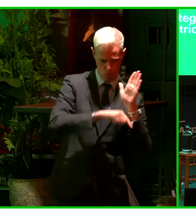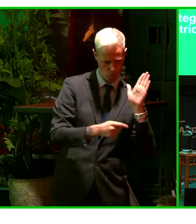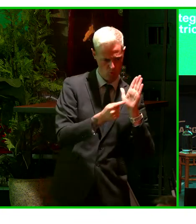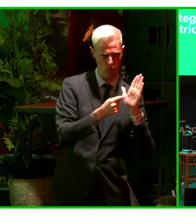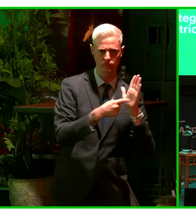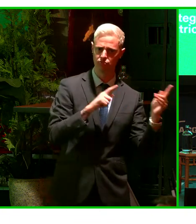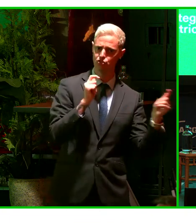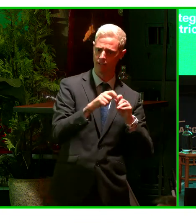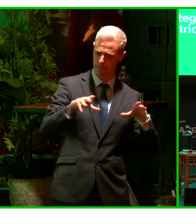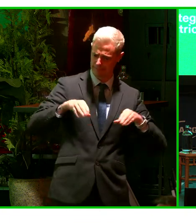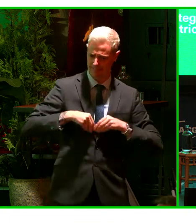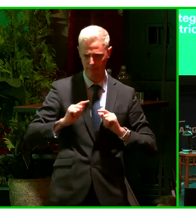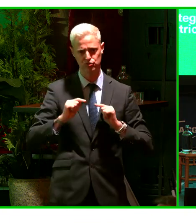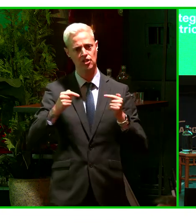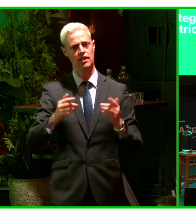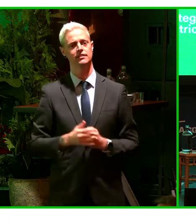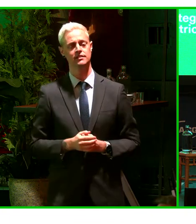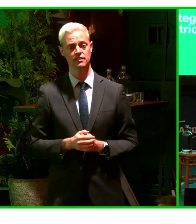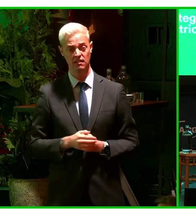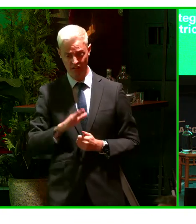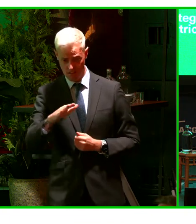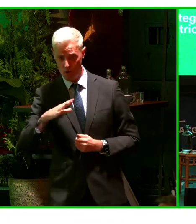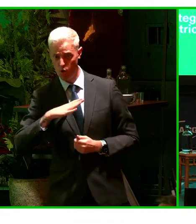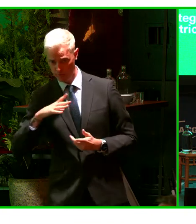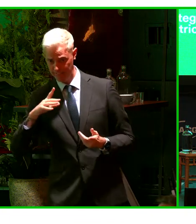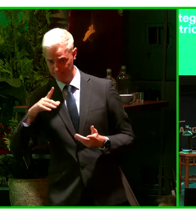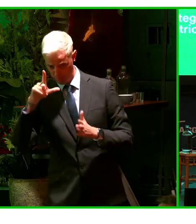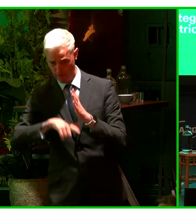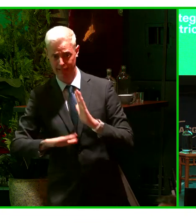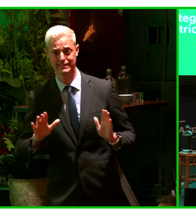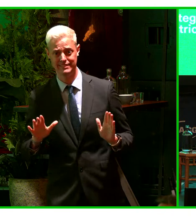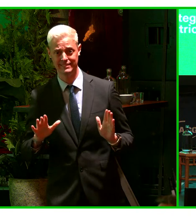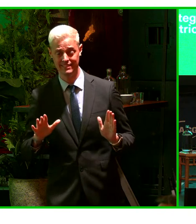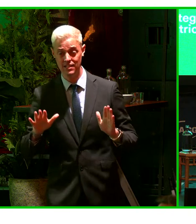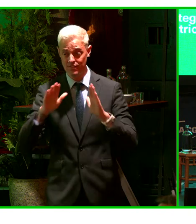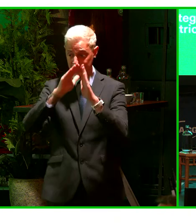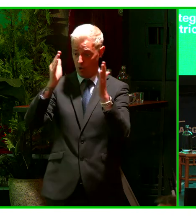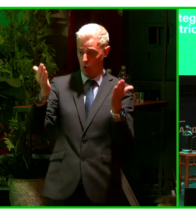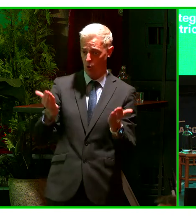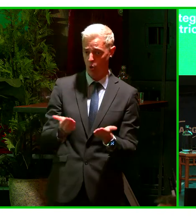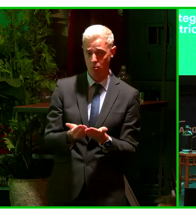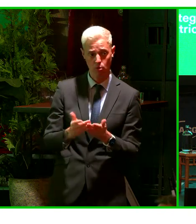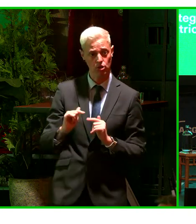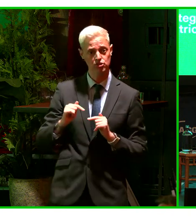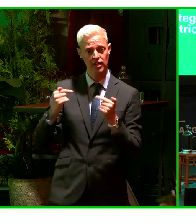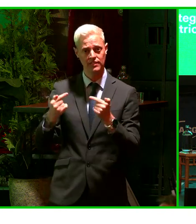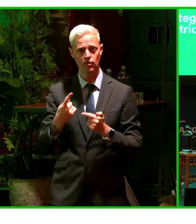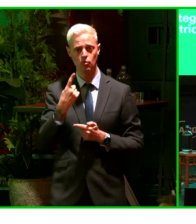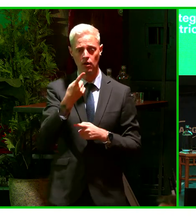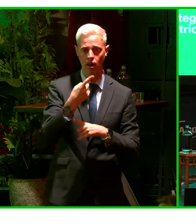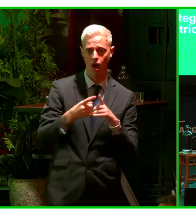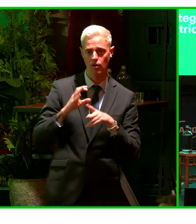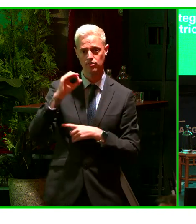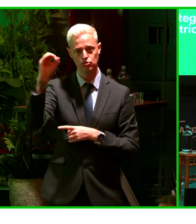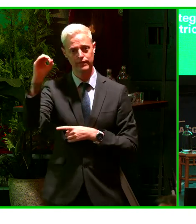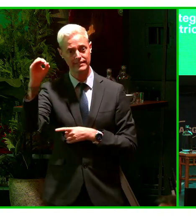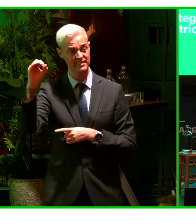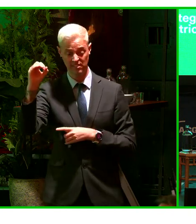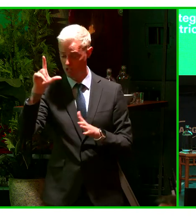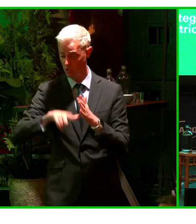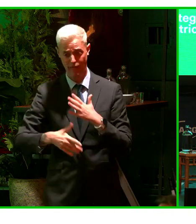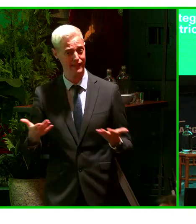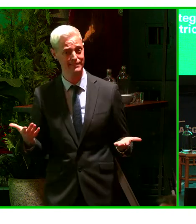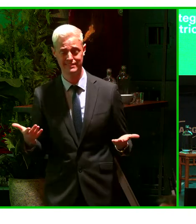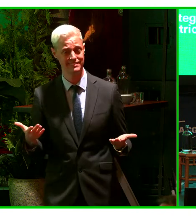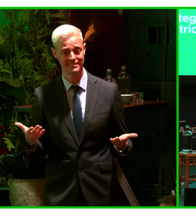guess what? We're already too late. To meet the global challenge of the 1.5 degrees, we're already too late. So the